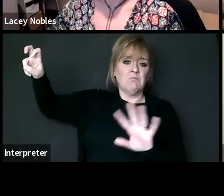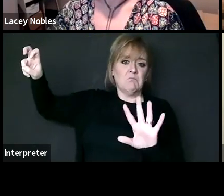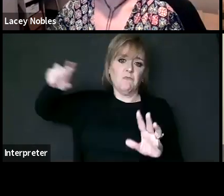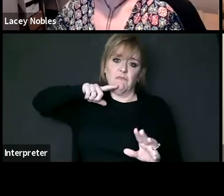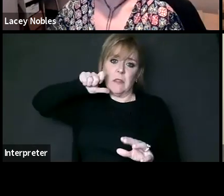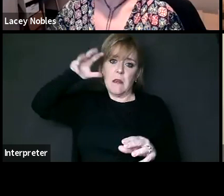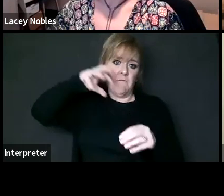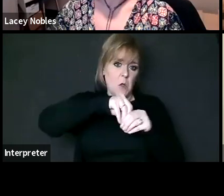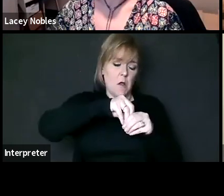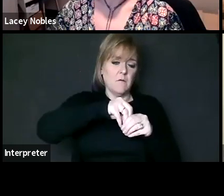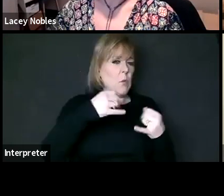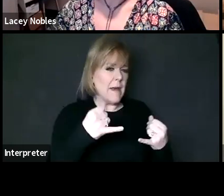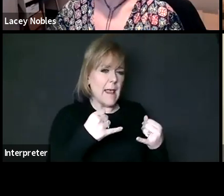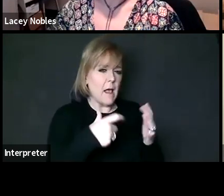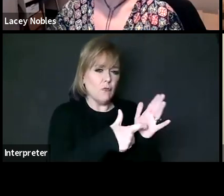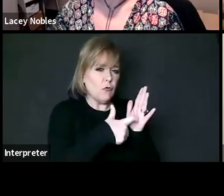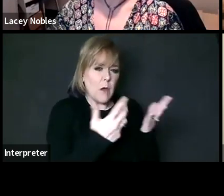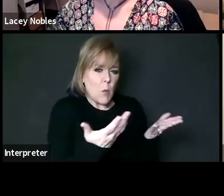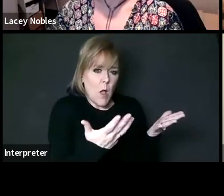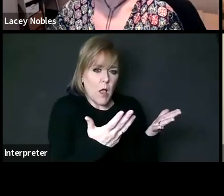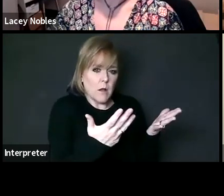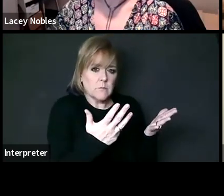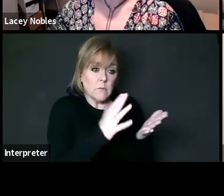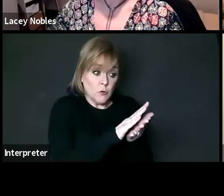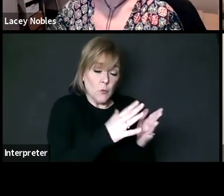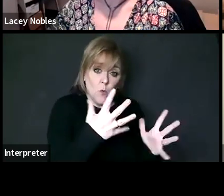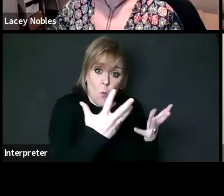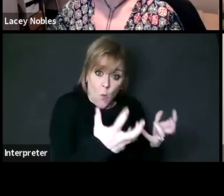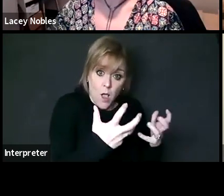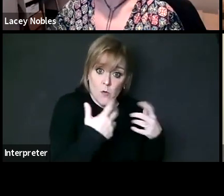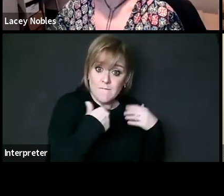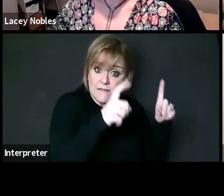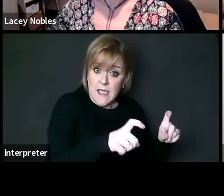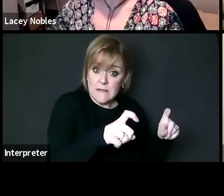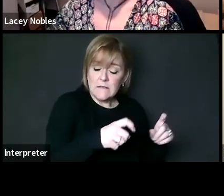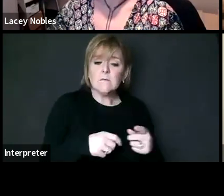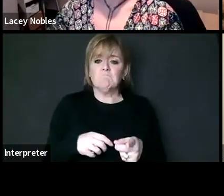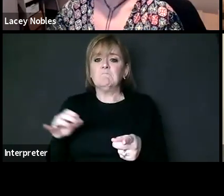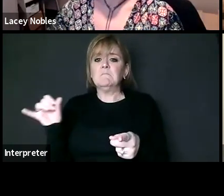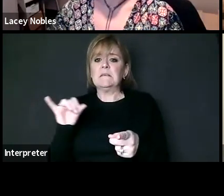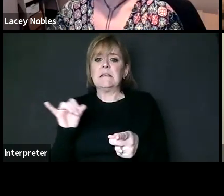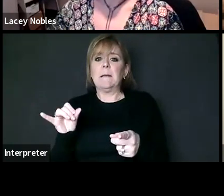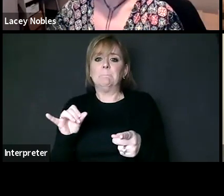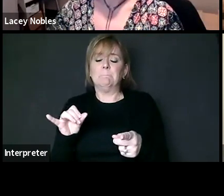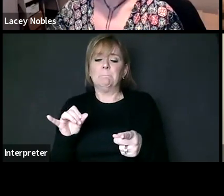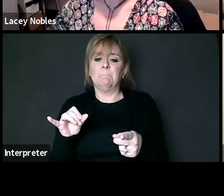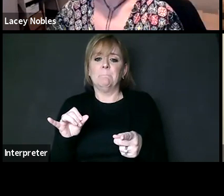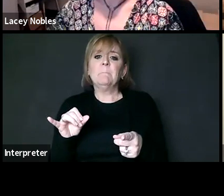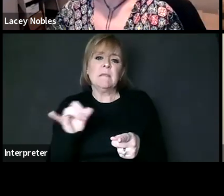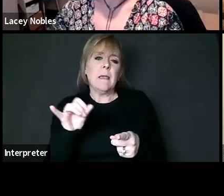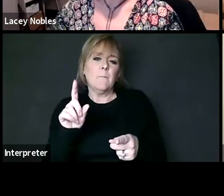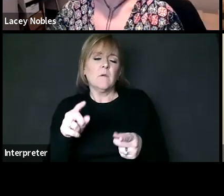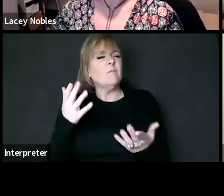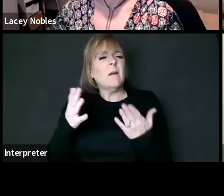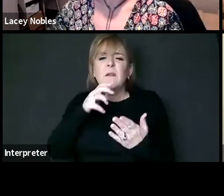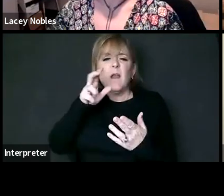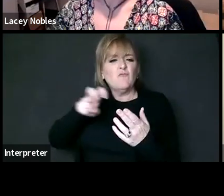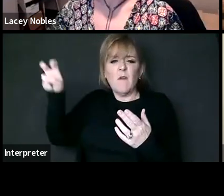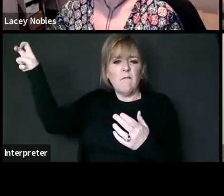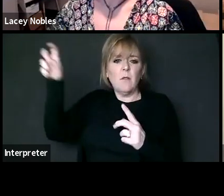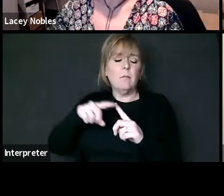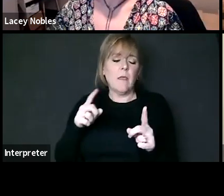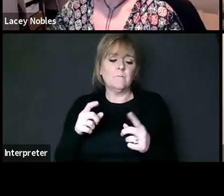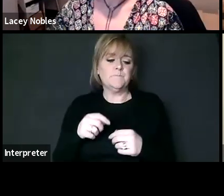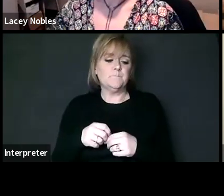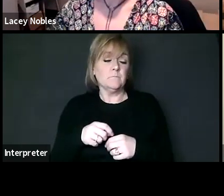what are they asking now? Well, you're still going to be asked the same questions, maybe not so much about travel, but have you been associated